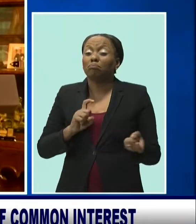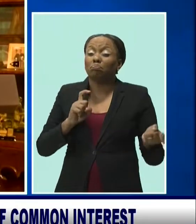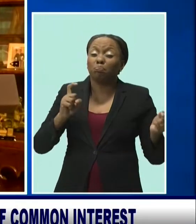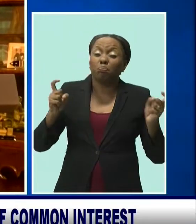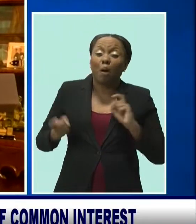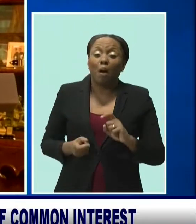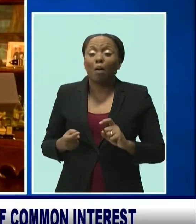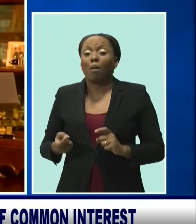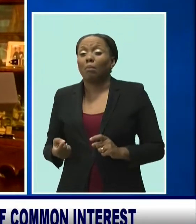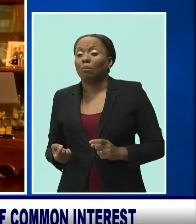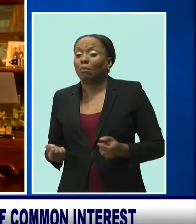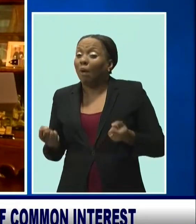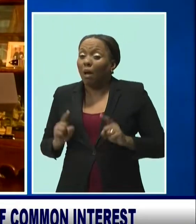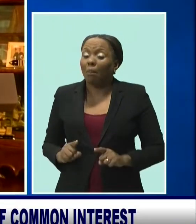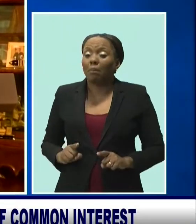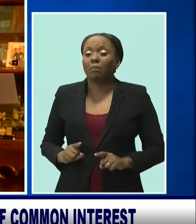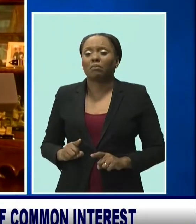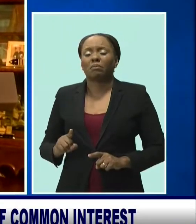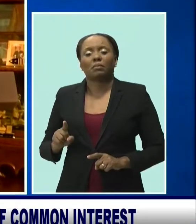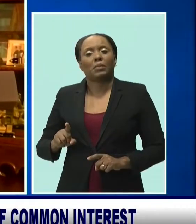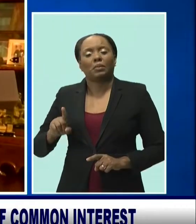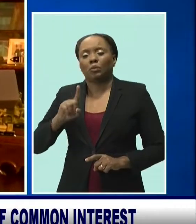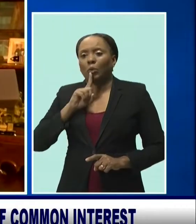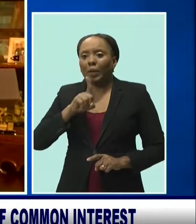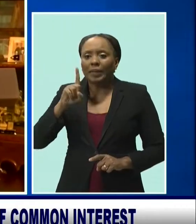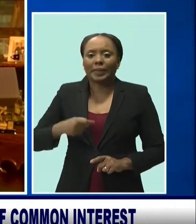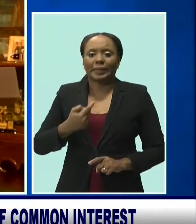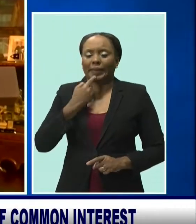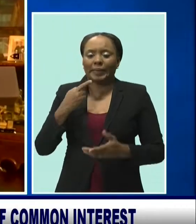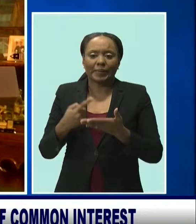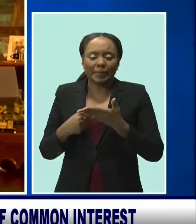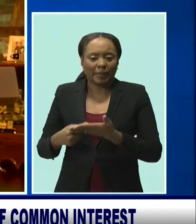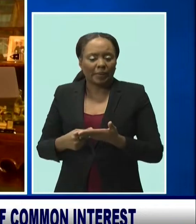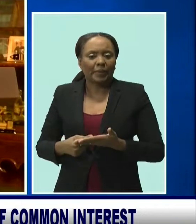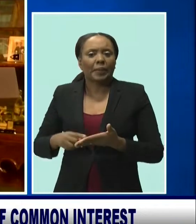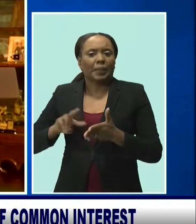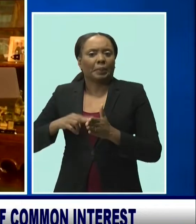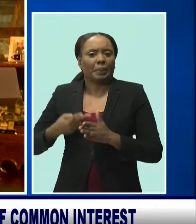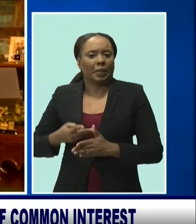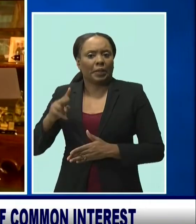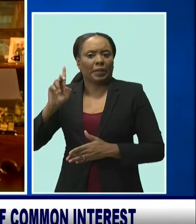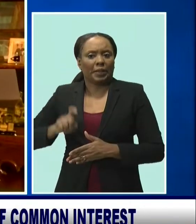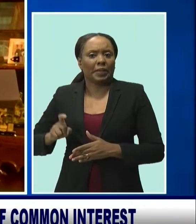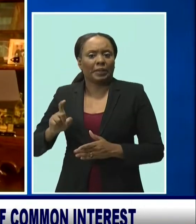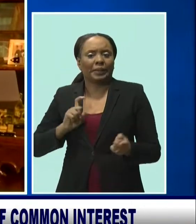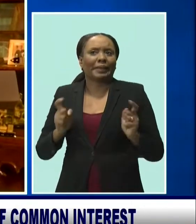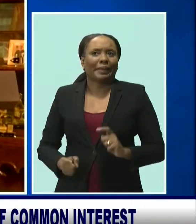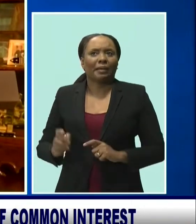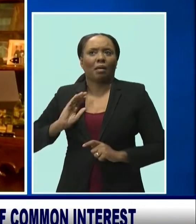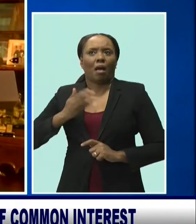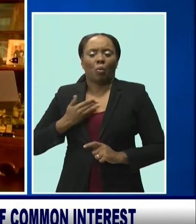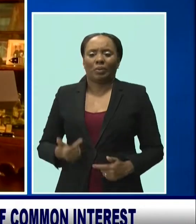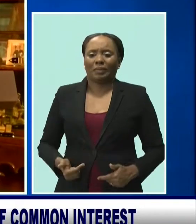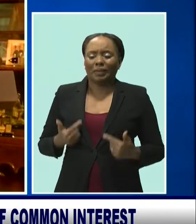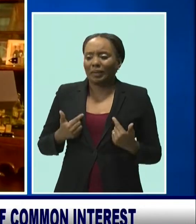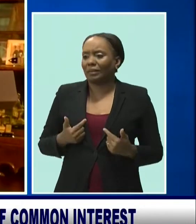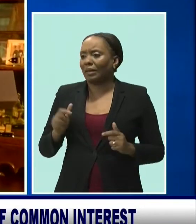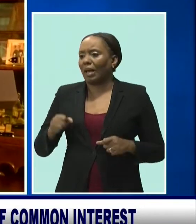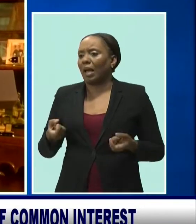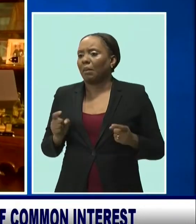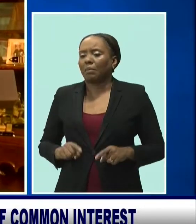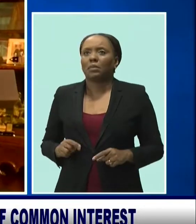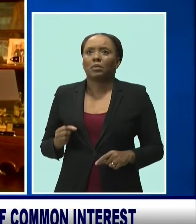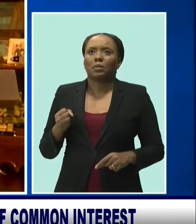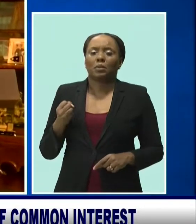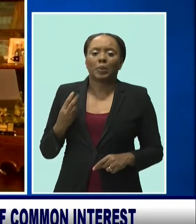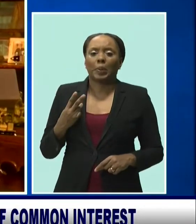be about adaptation, because we have to adapt to that new reality, which can literally be upon us anywhere from